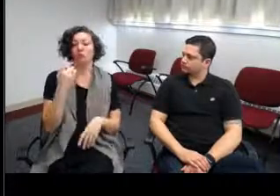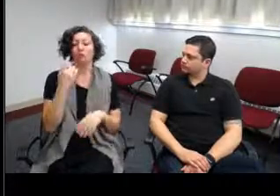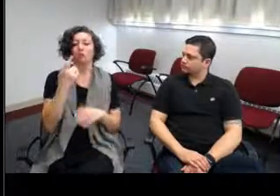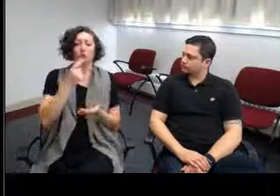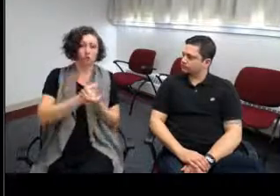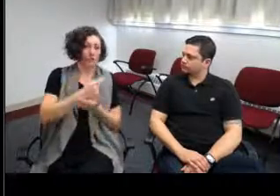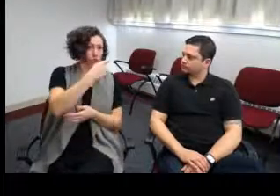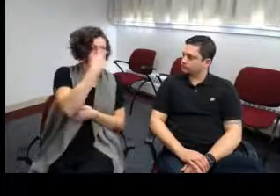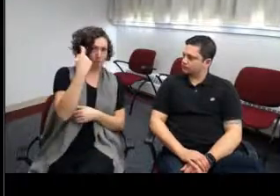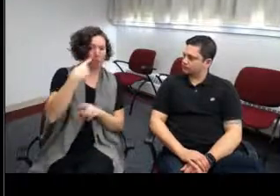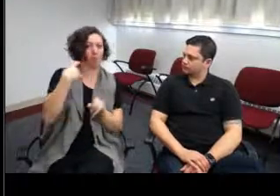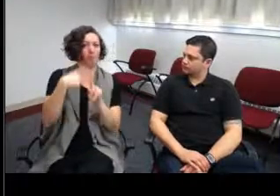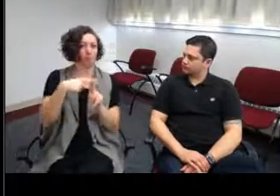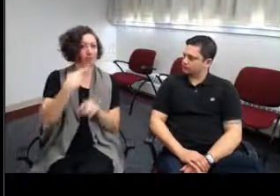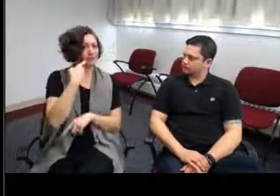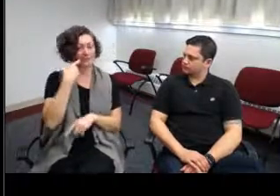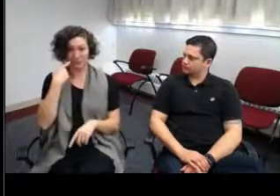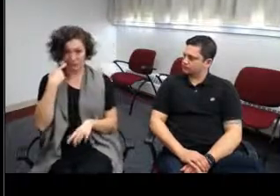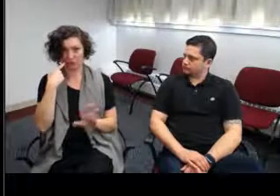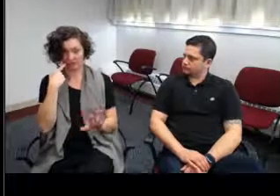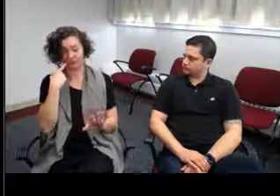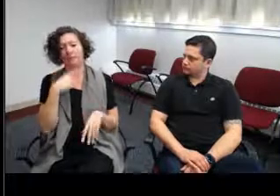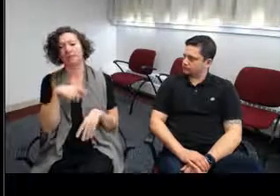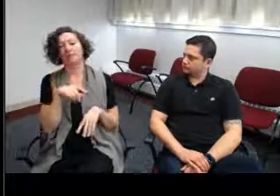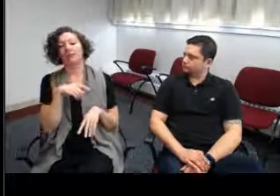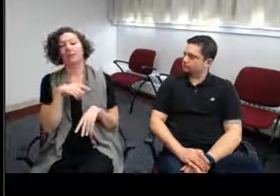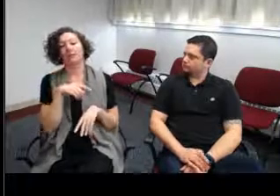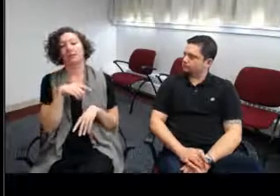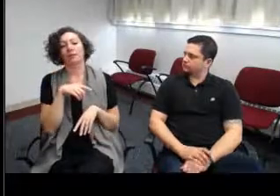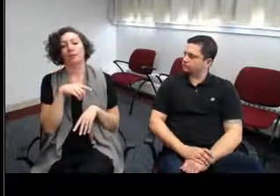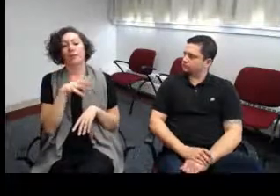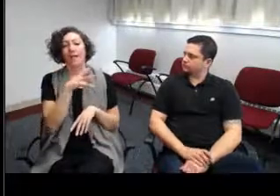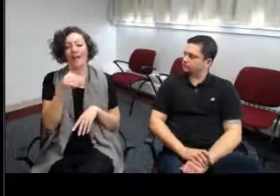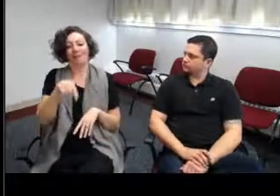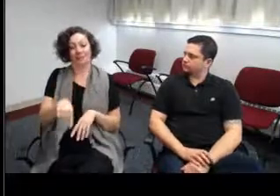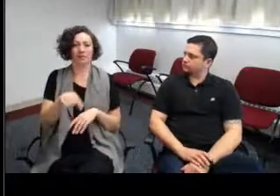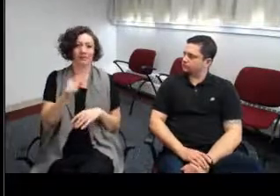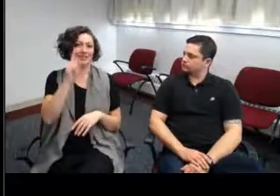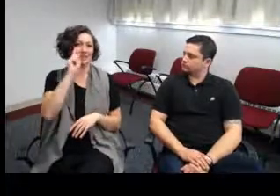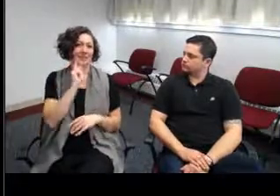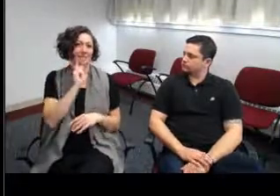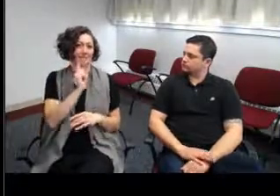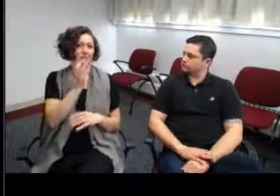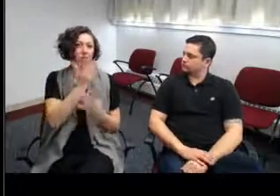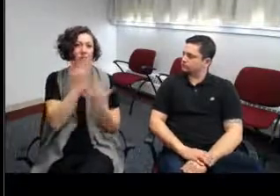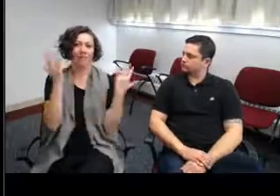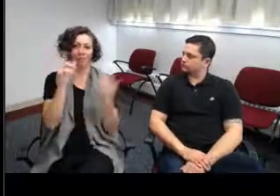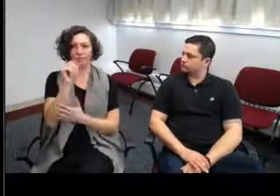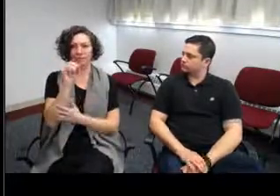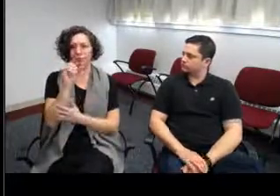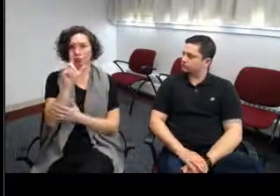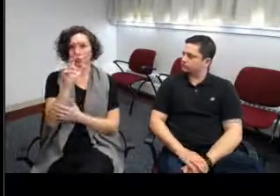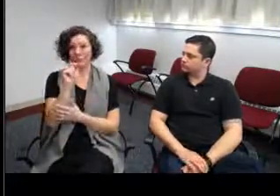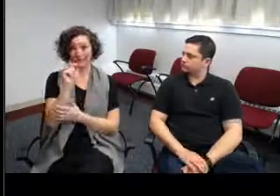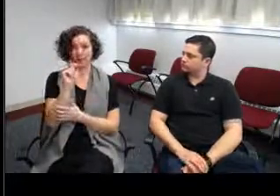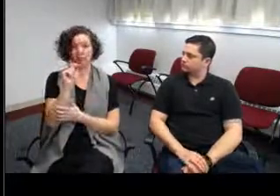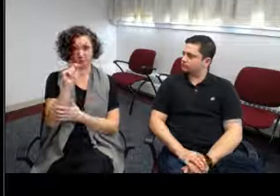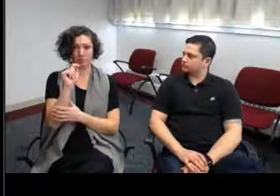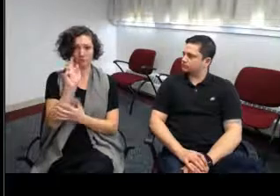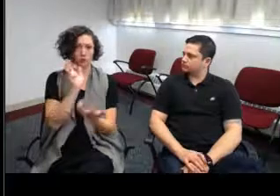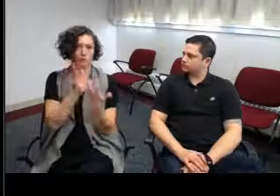A very brief description is it's related to trauma and addiction treatment. And this is